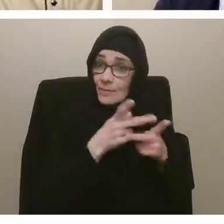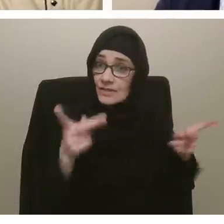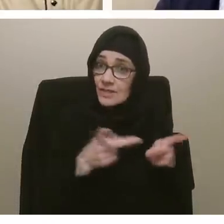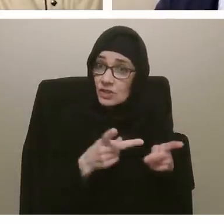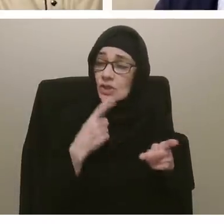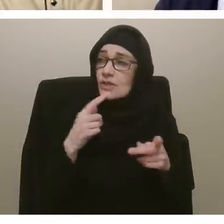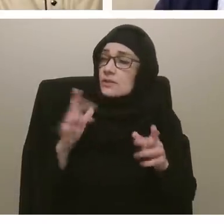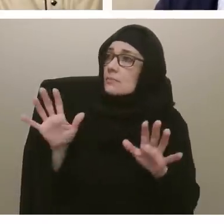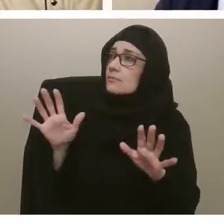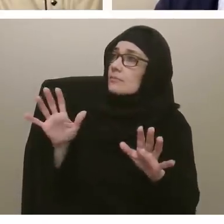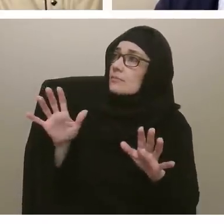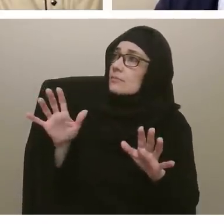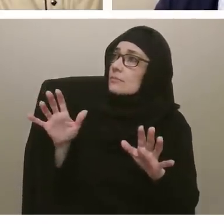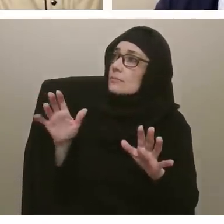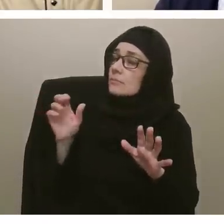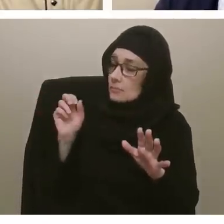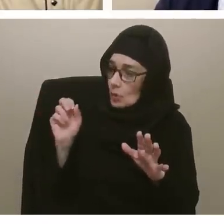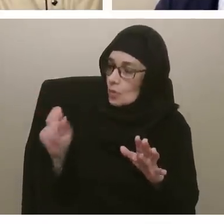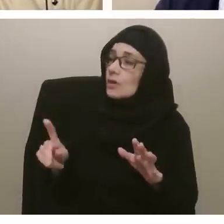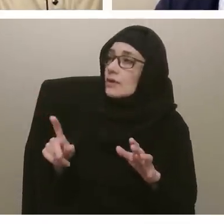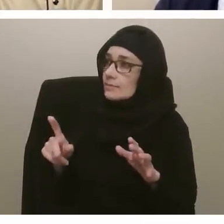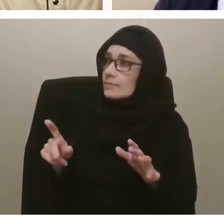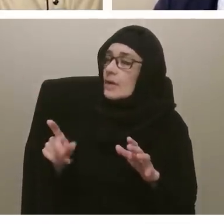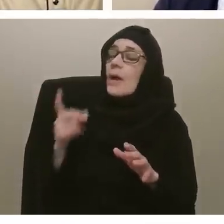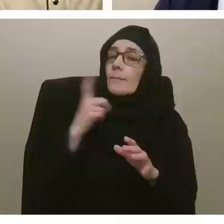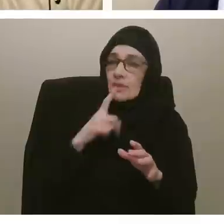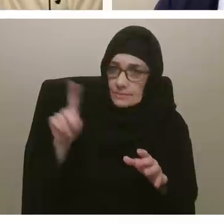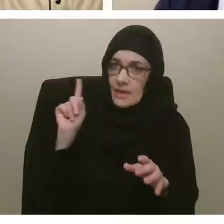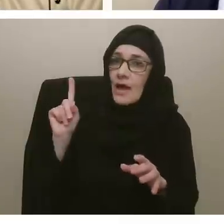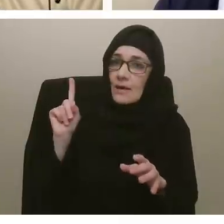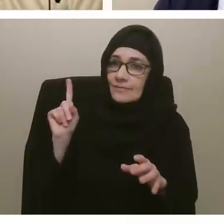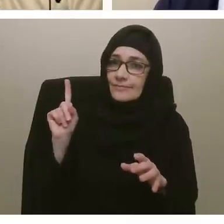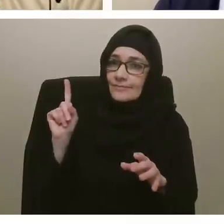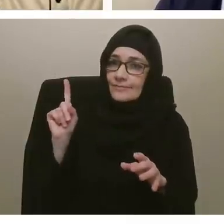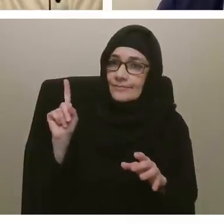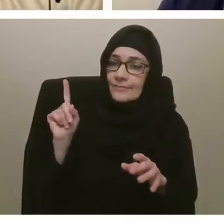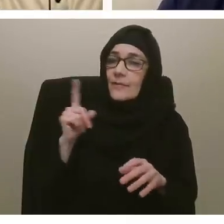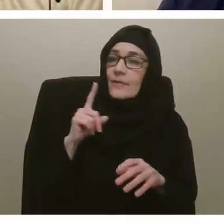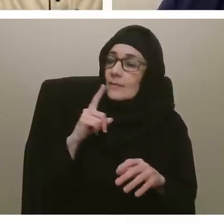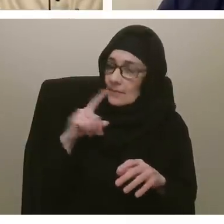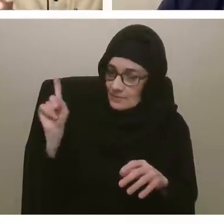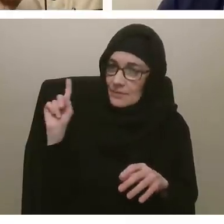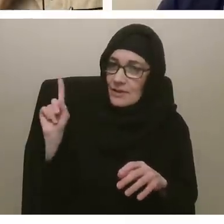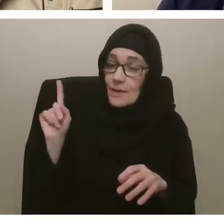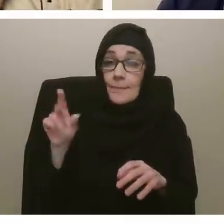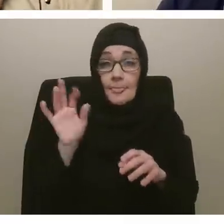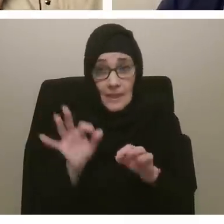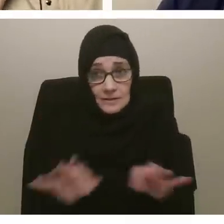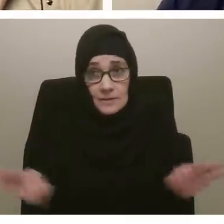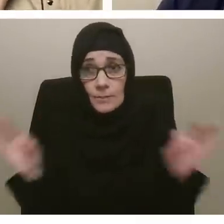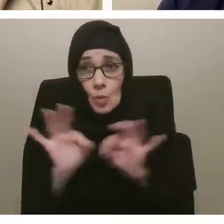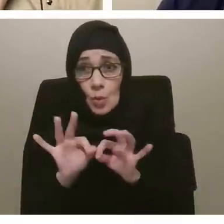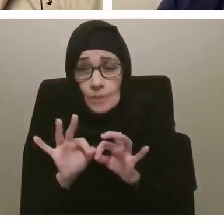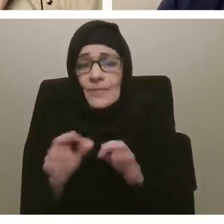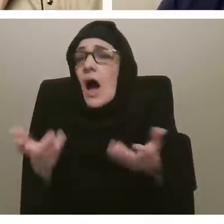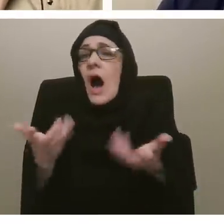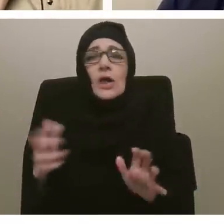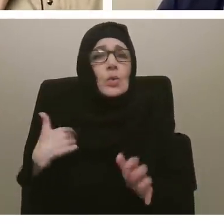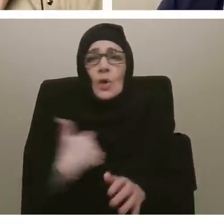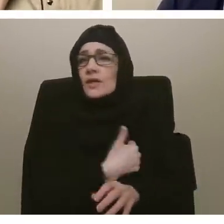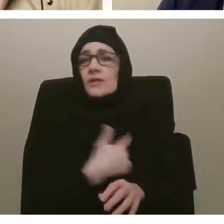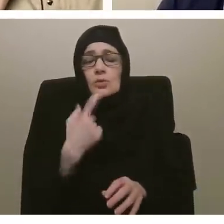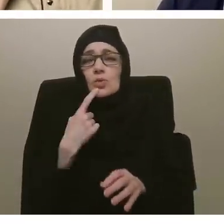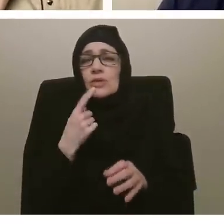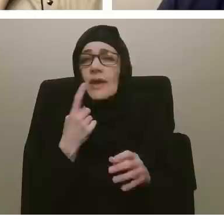say Bismillah. You know, now you say Bismillah. And that's important because I don't want us to say